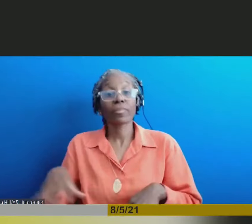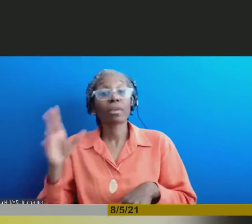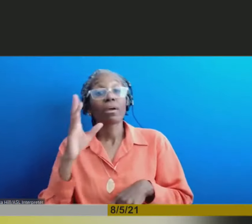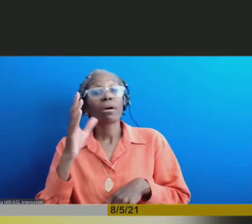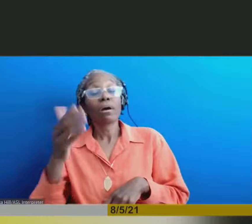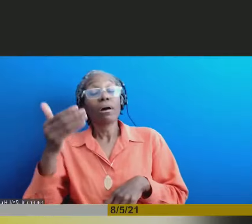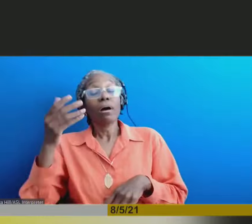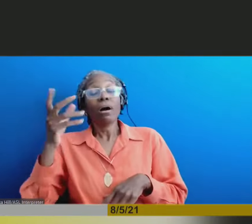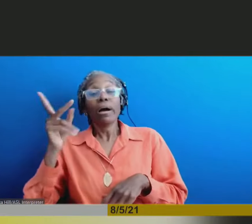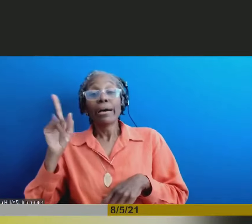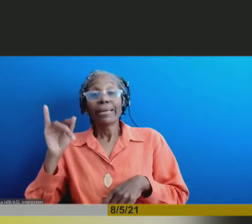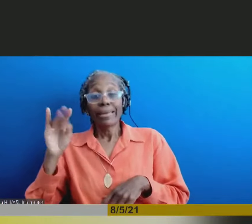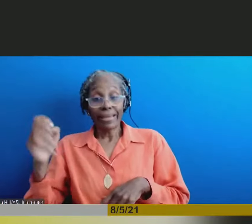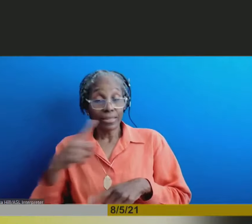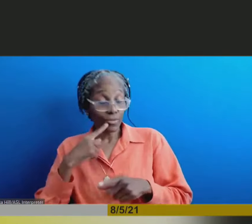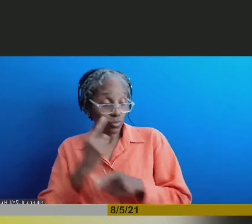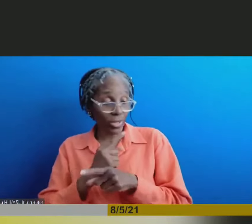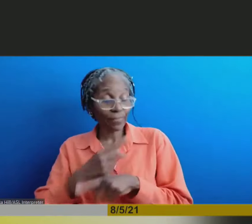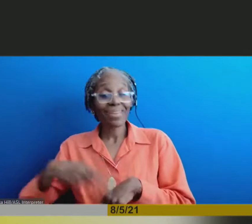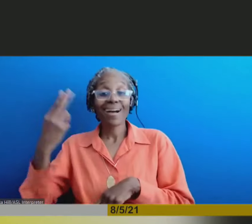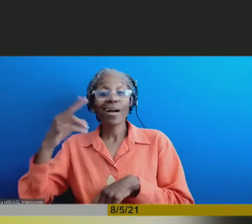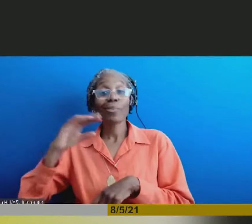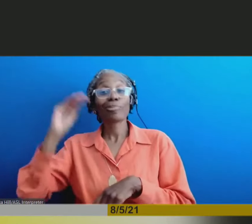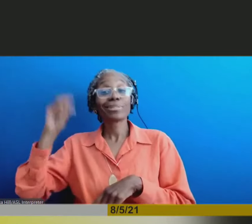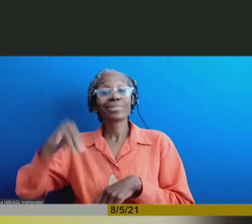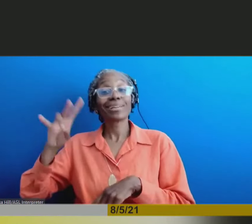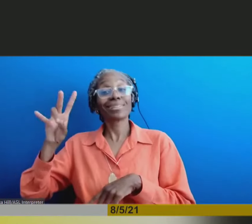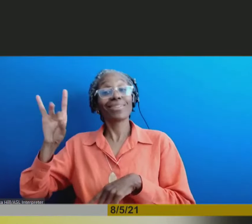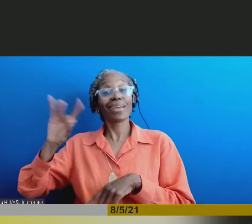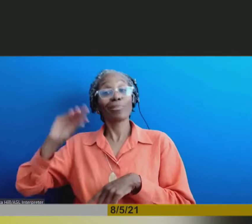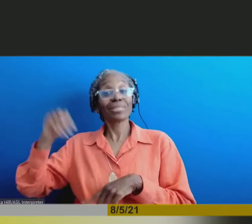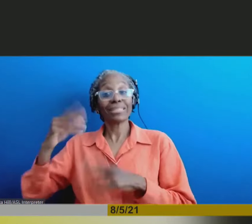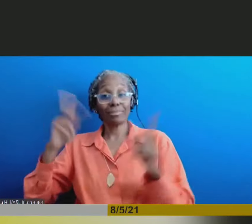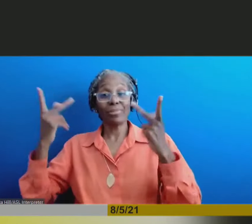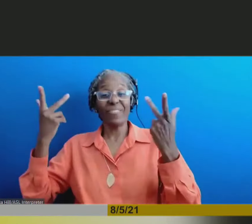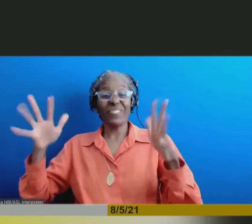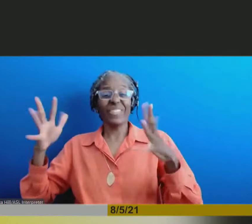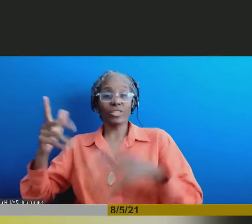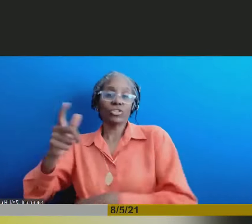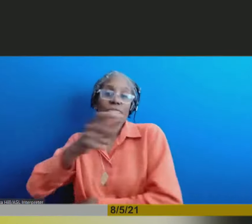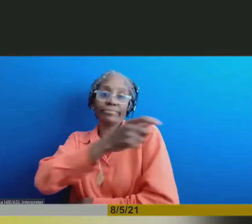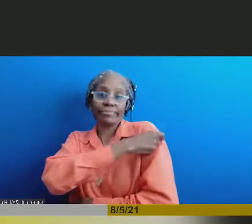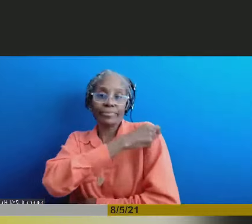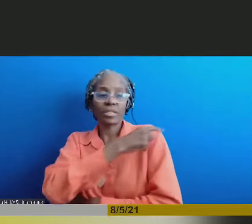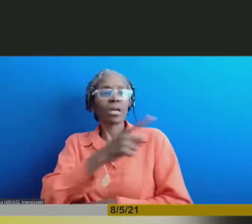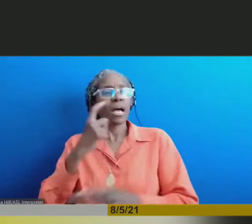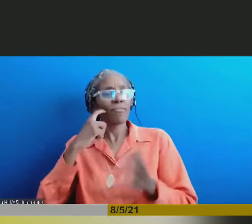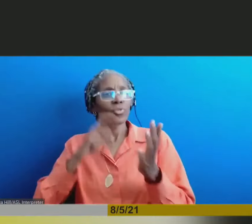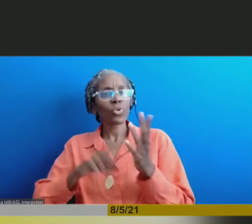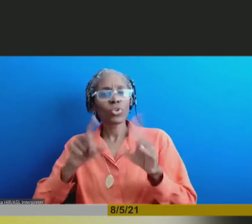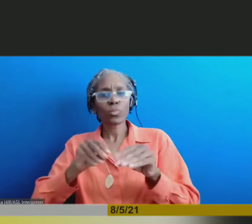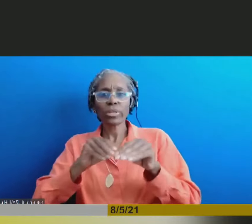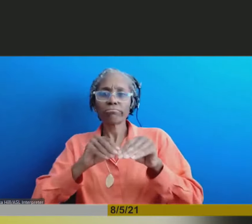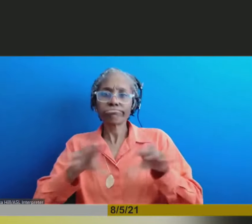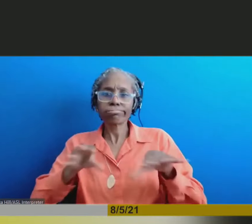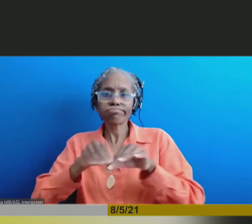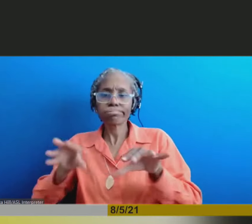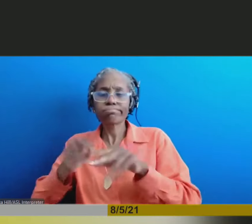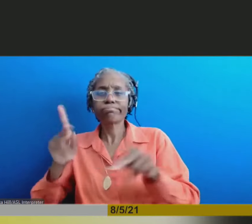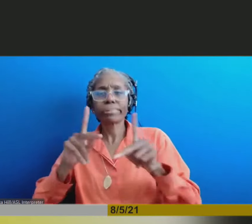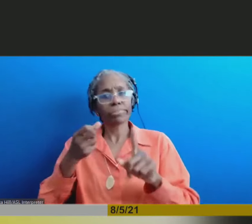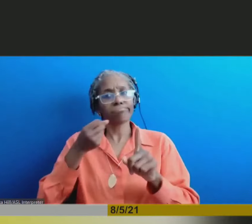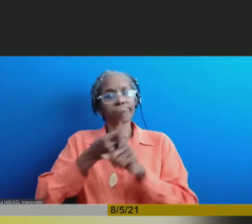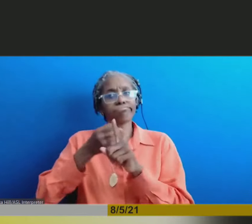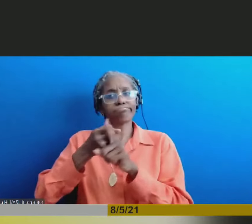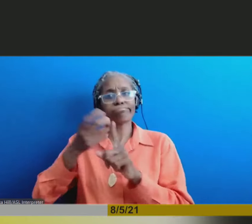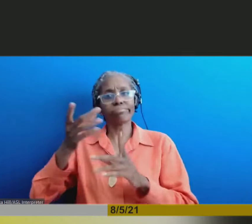especially given the high vaccination rate of our population, do you have any insight on where you're seeing outbreaks in San Francisco? At least I think you might have mentioned a little bit earlier,